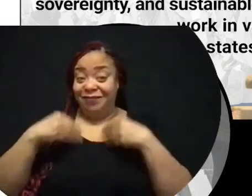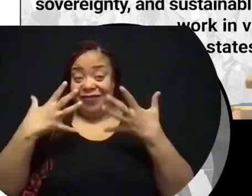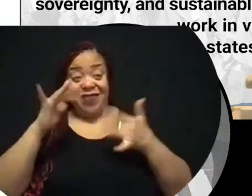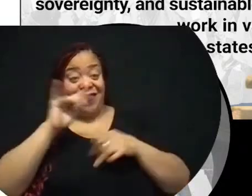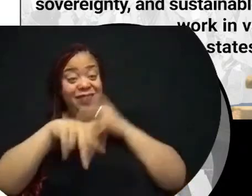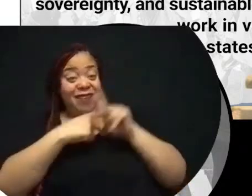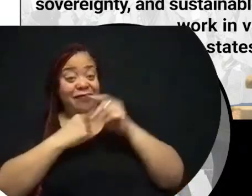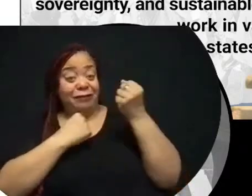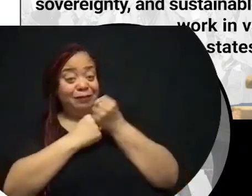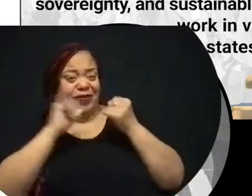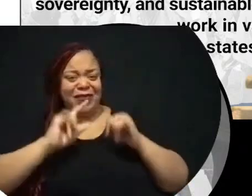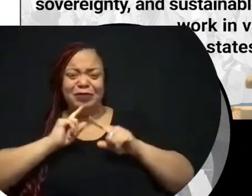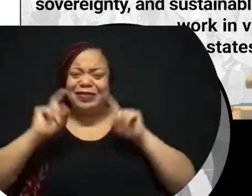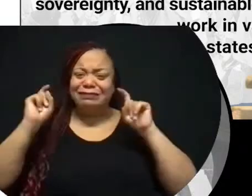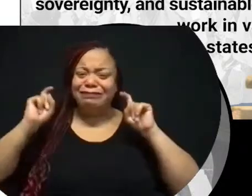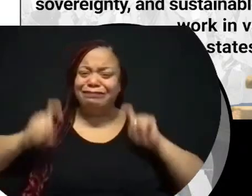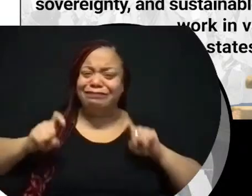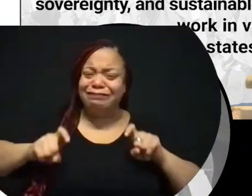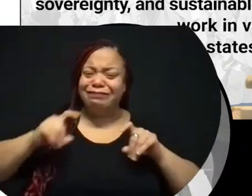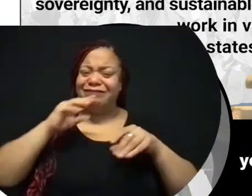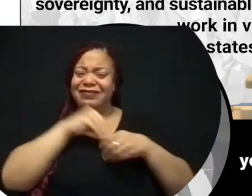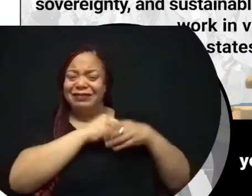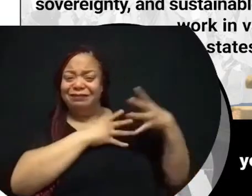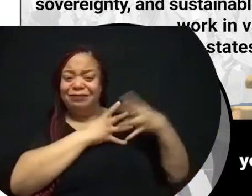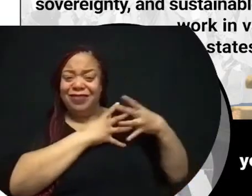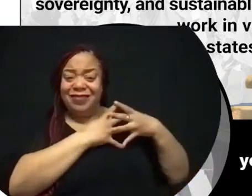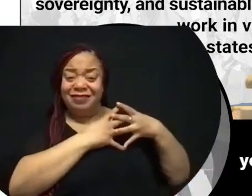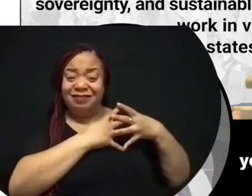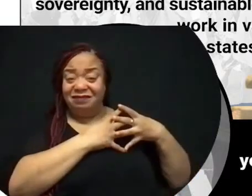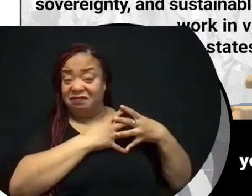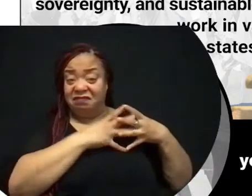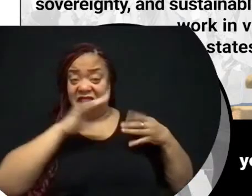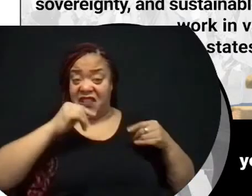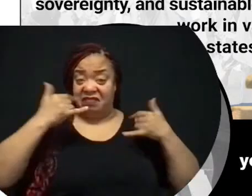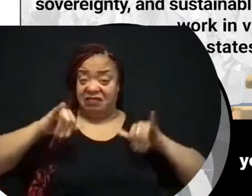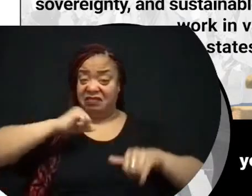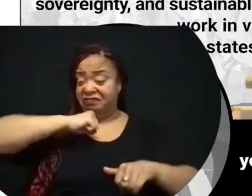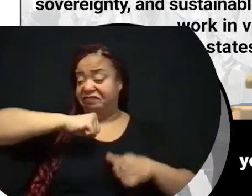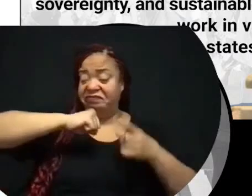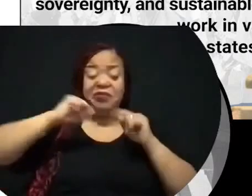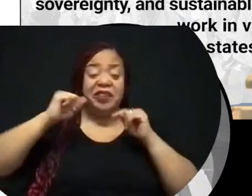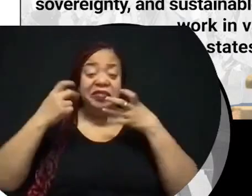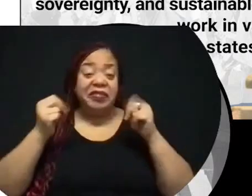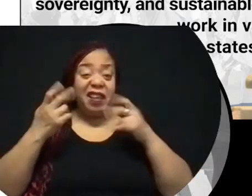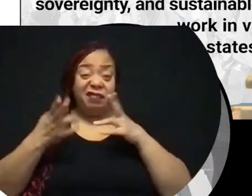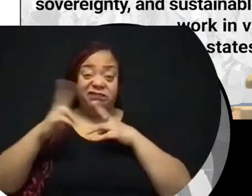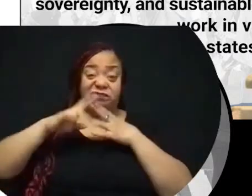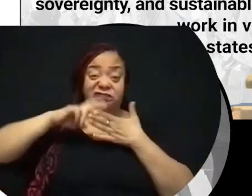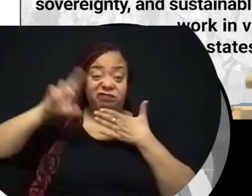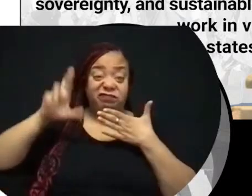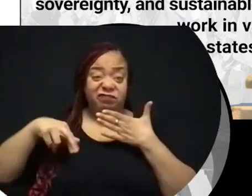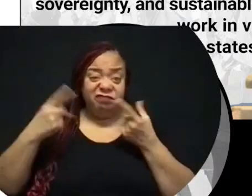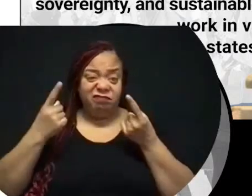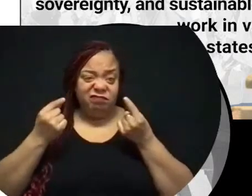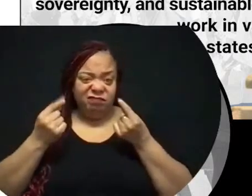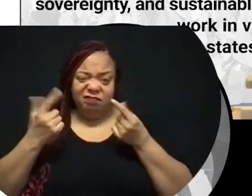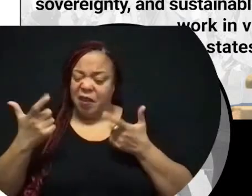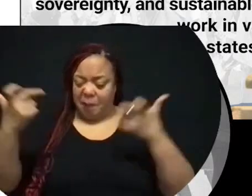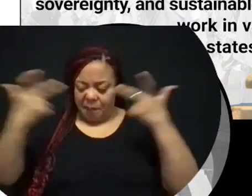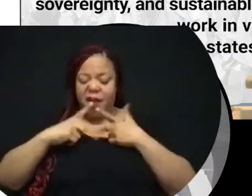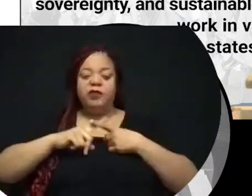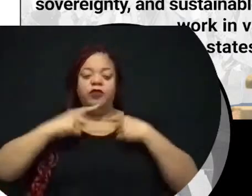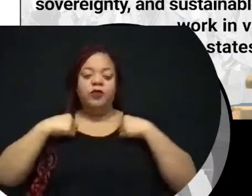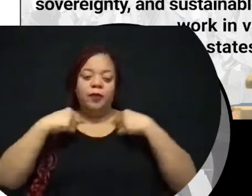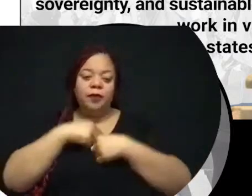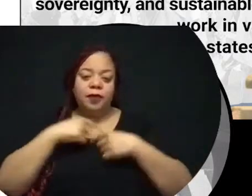we realize the power in grassroots organizing, what I'm saying, and mutual aid inside, and even though it's